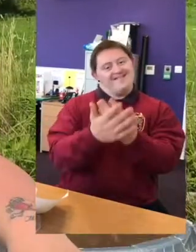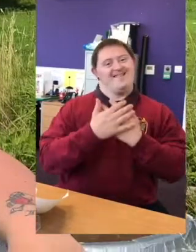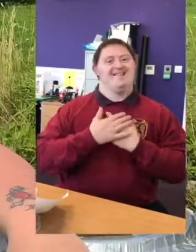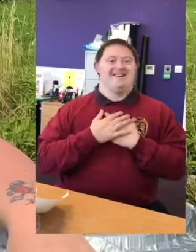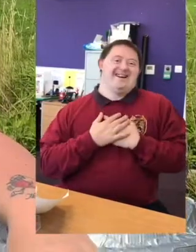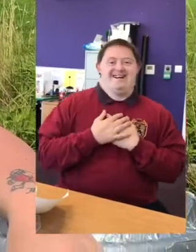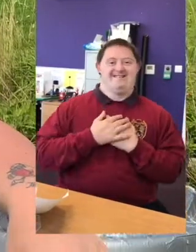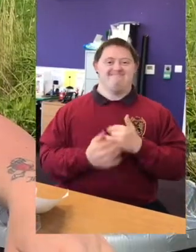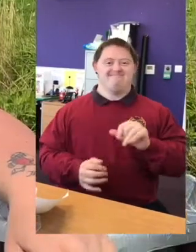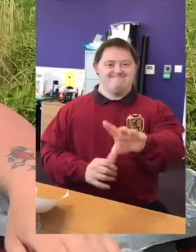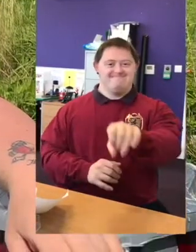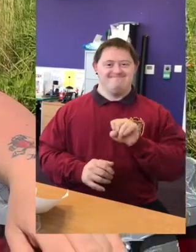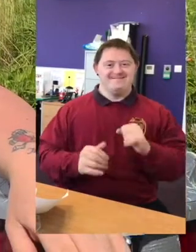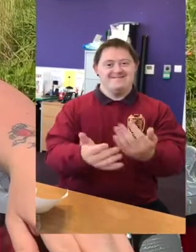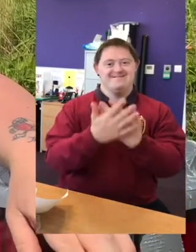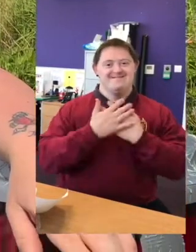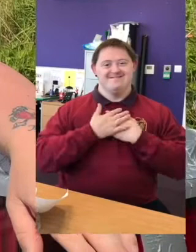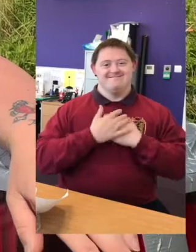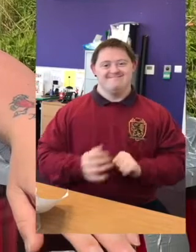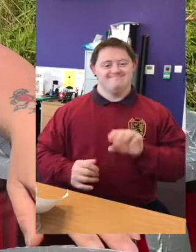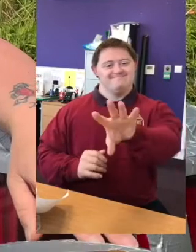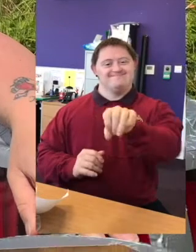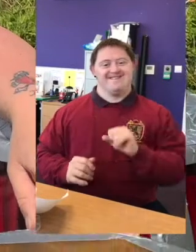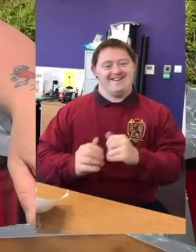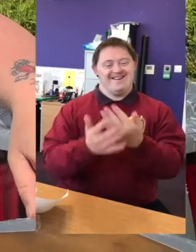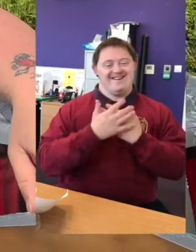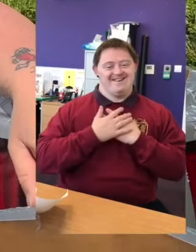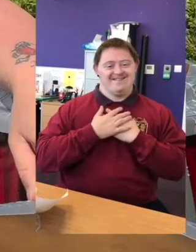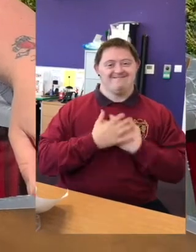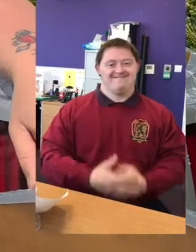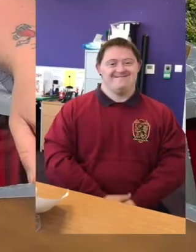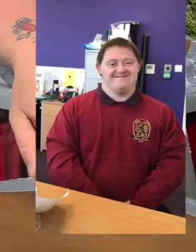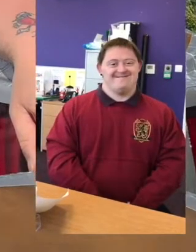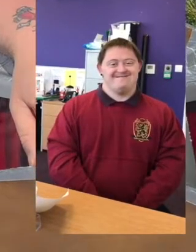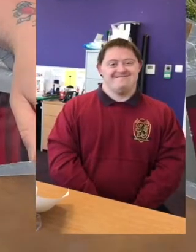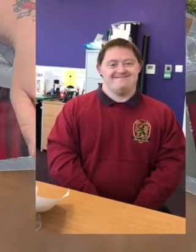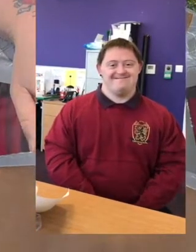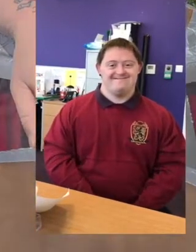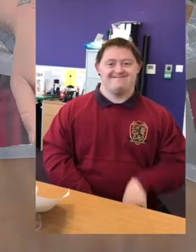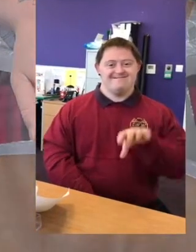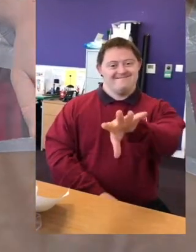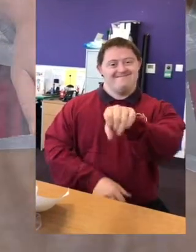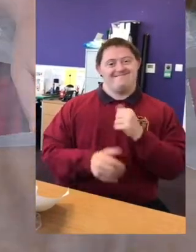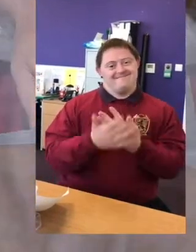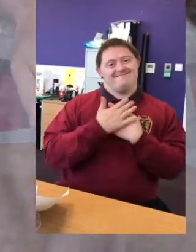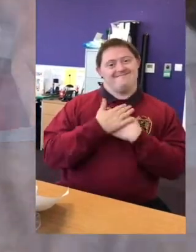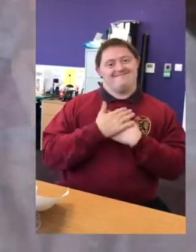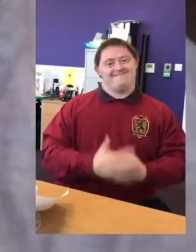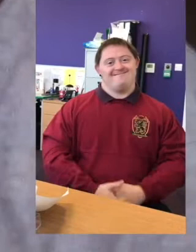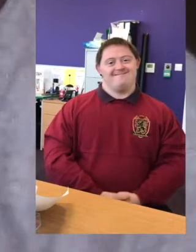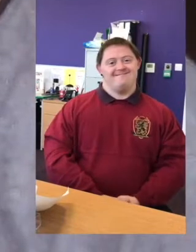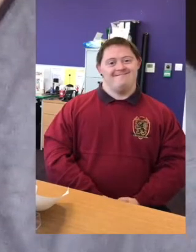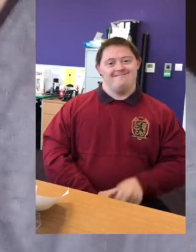Take a breath. Take a breath. Take a breath. Take a